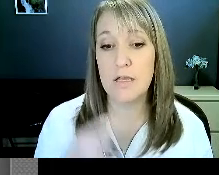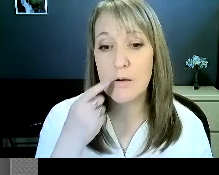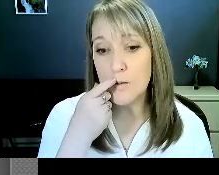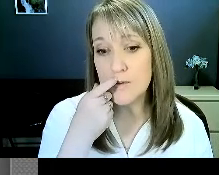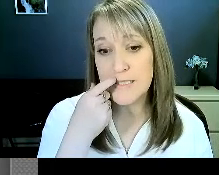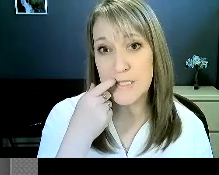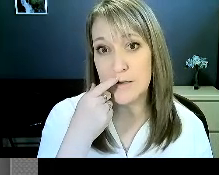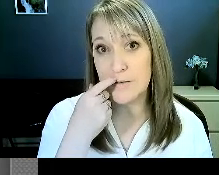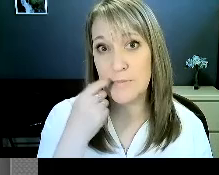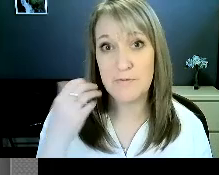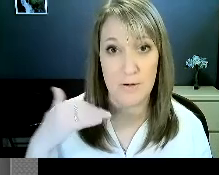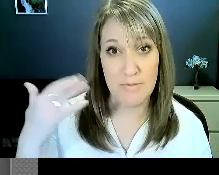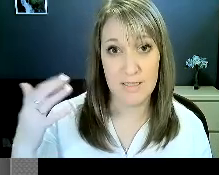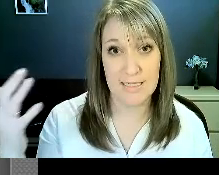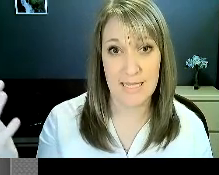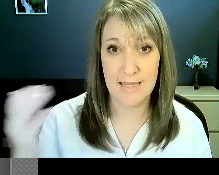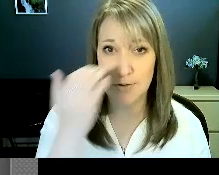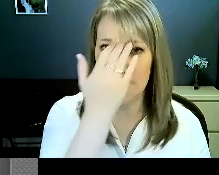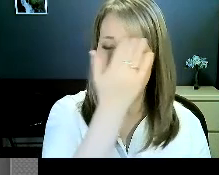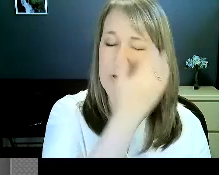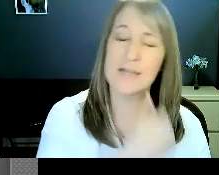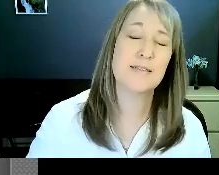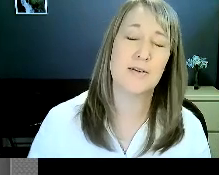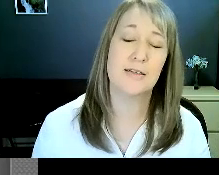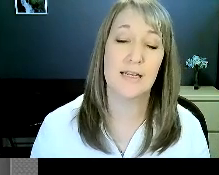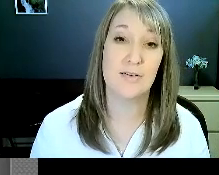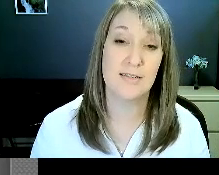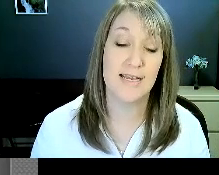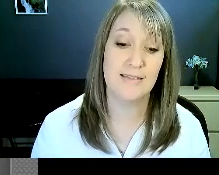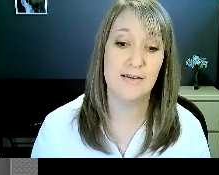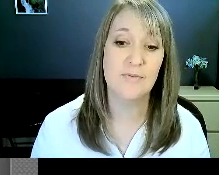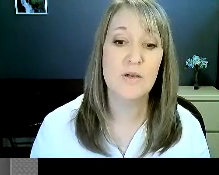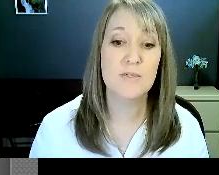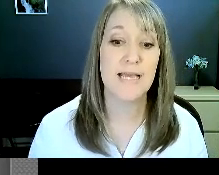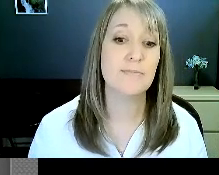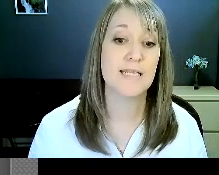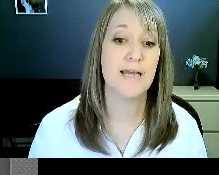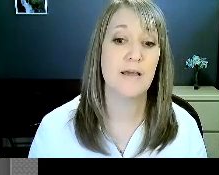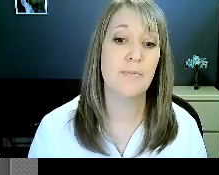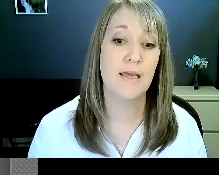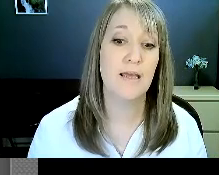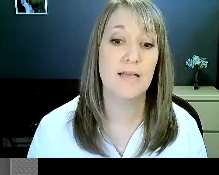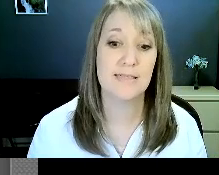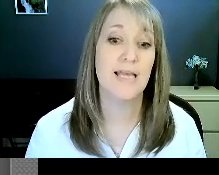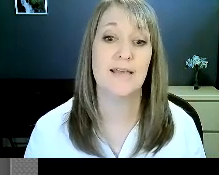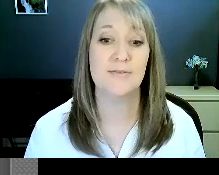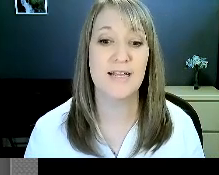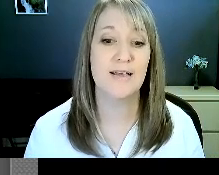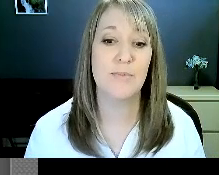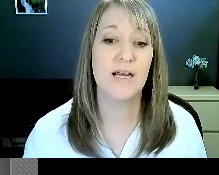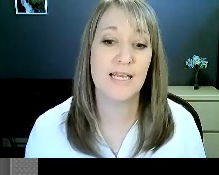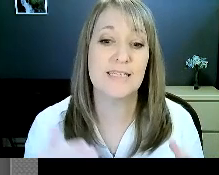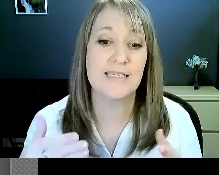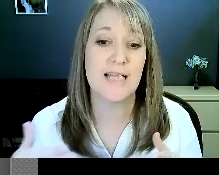So the old term for American Sign Language before it started getting called ASL was AmSlan, AmSlan,